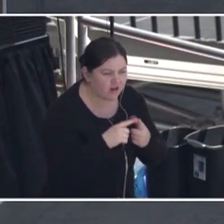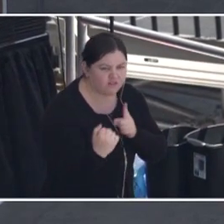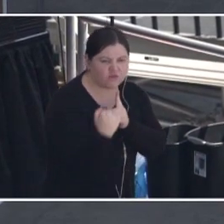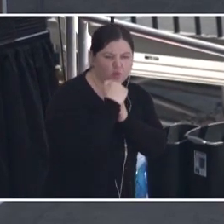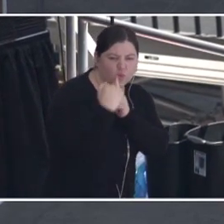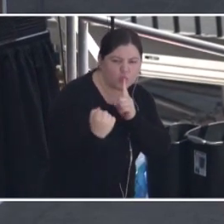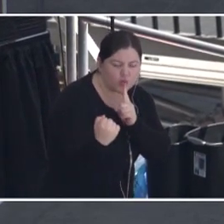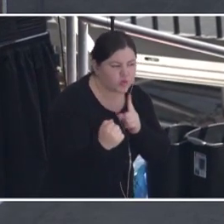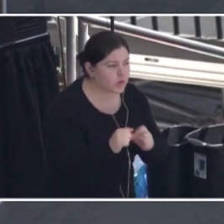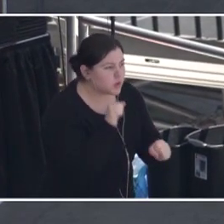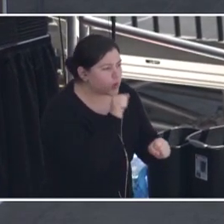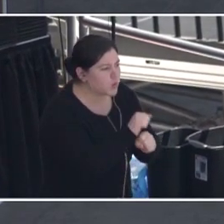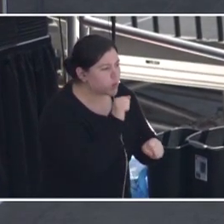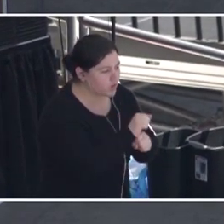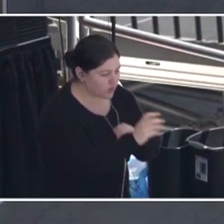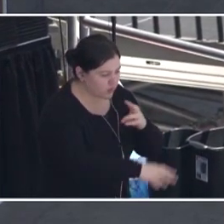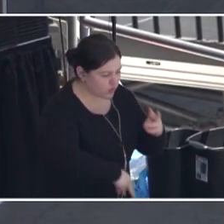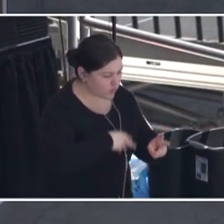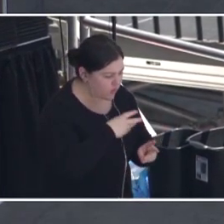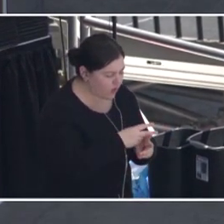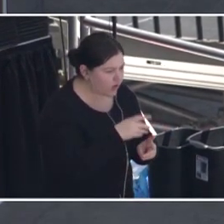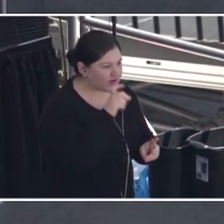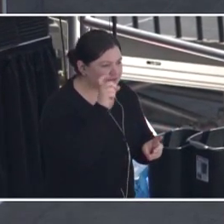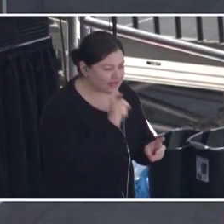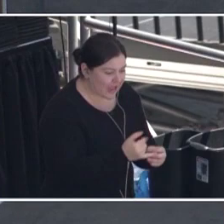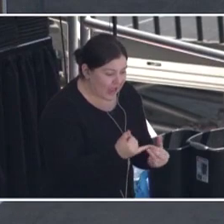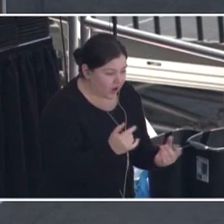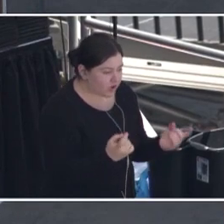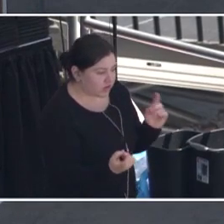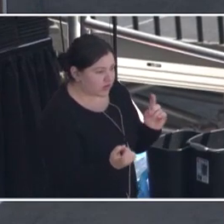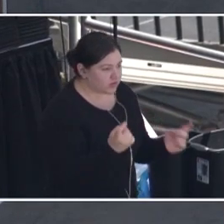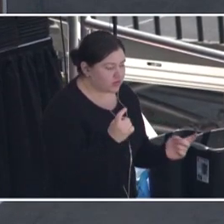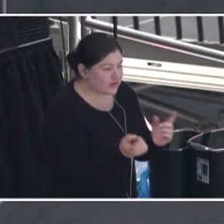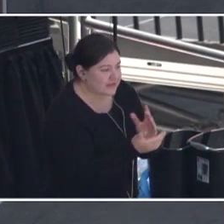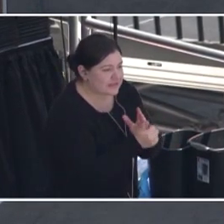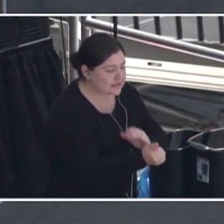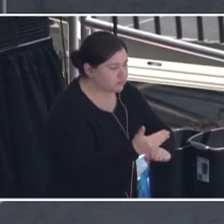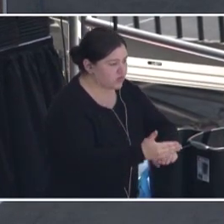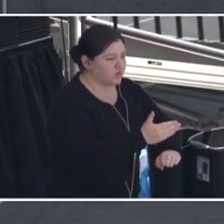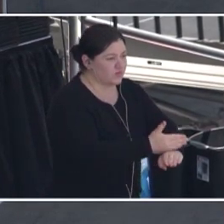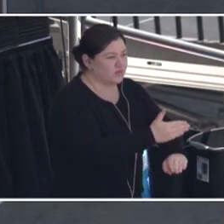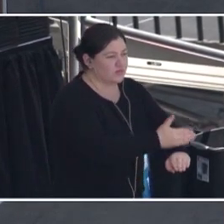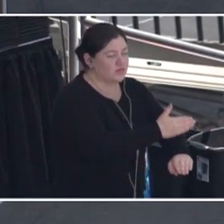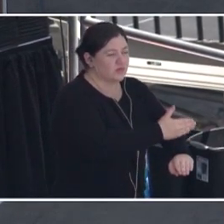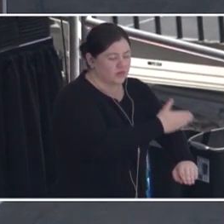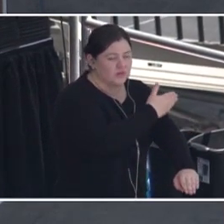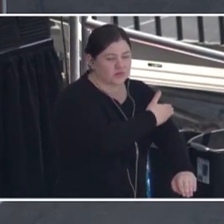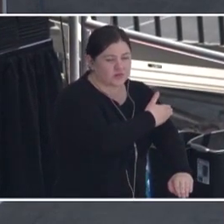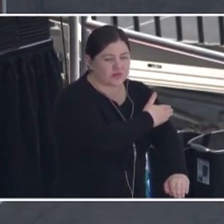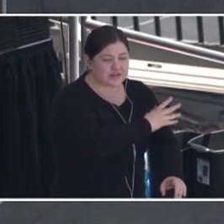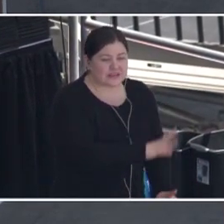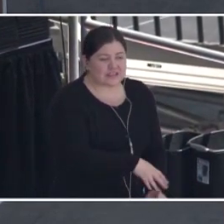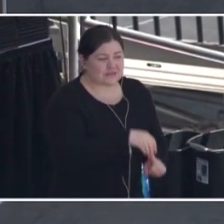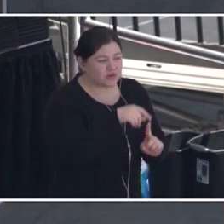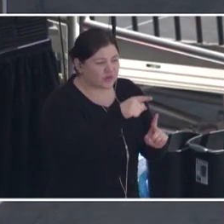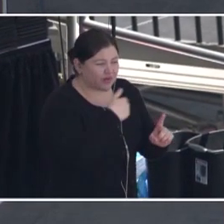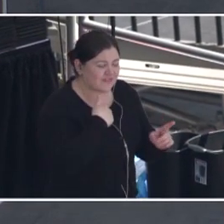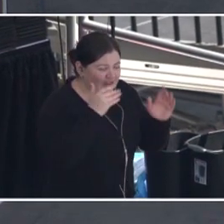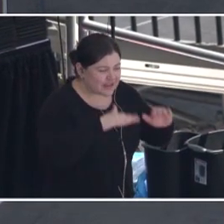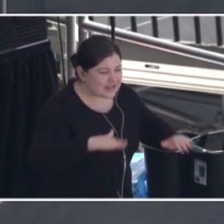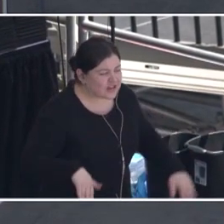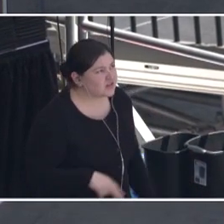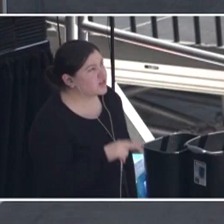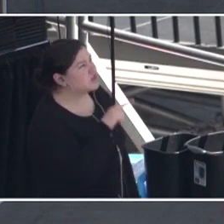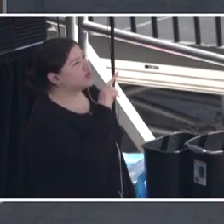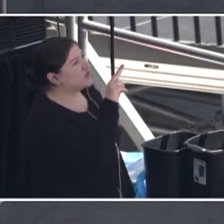employment landscapes continually evolve and require new skills. Especially when your children turn to you